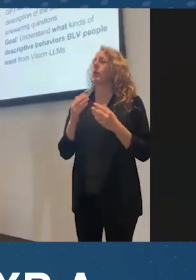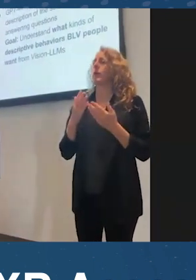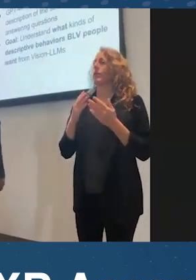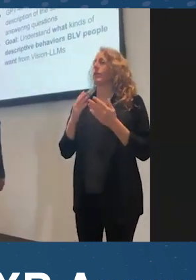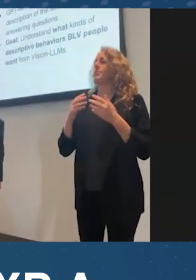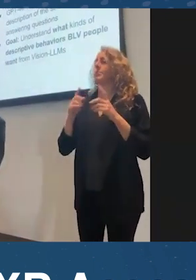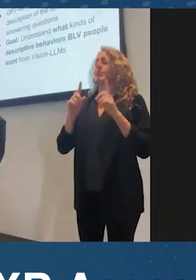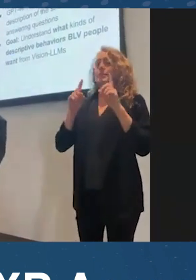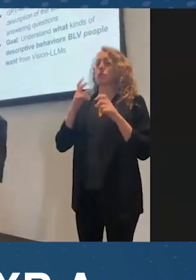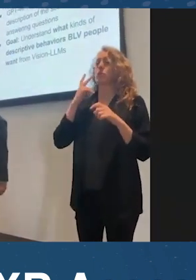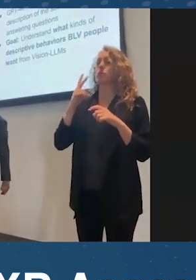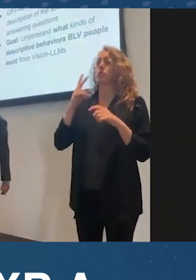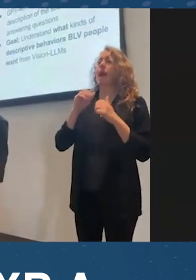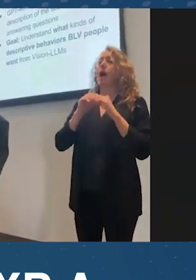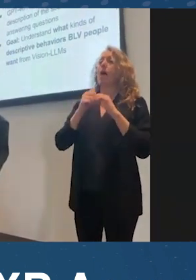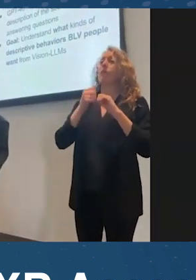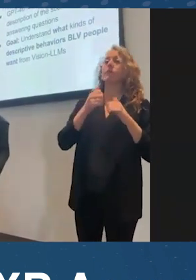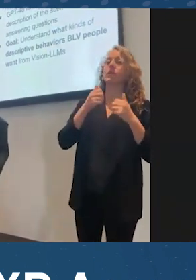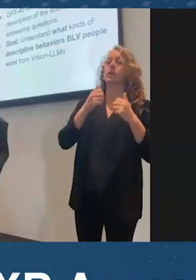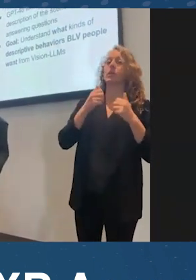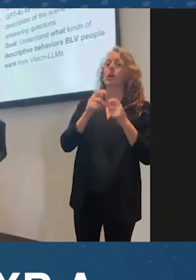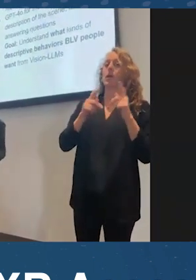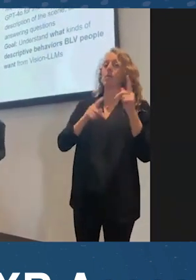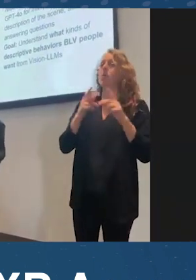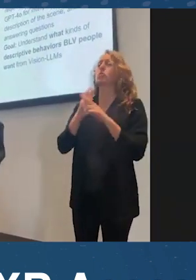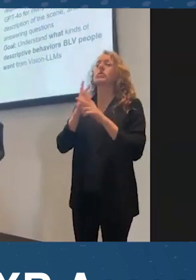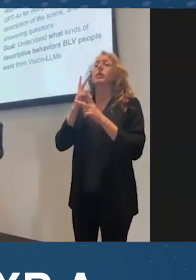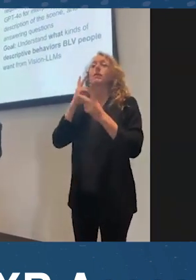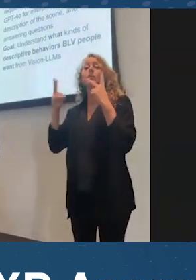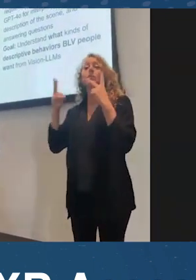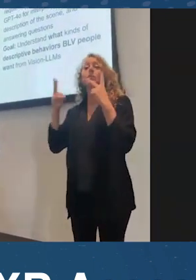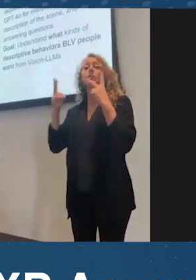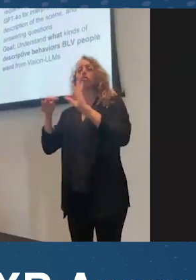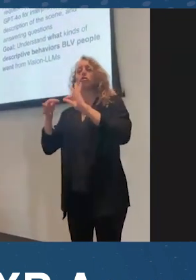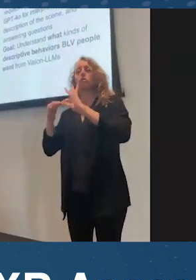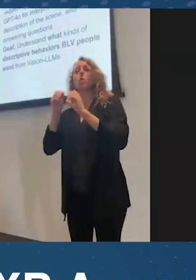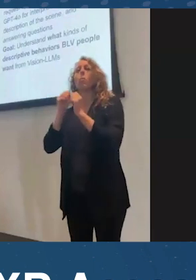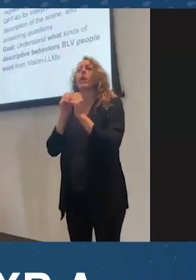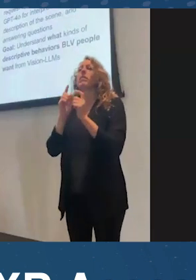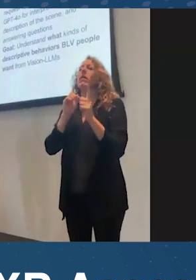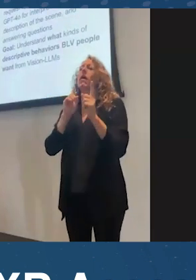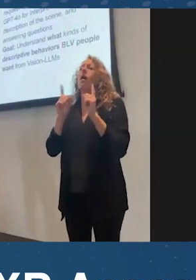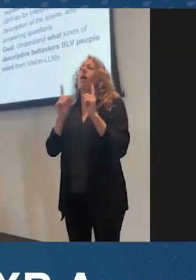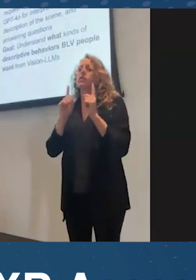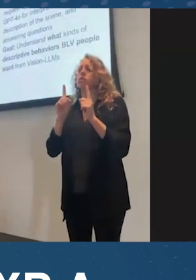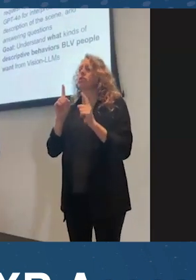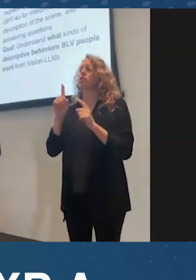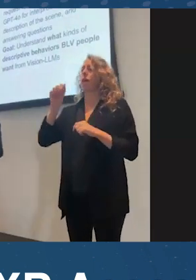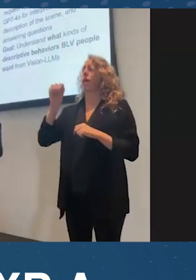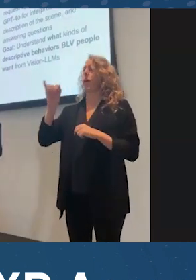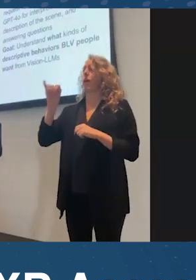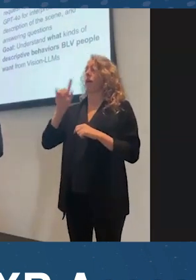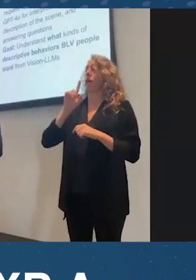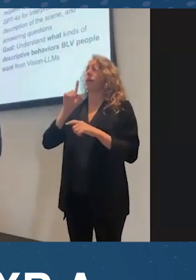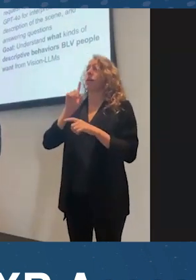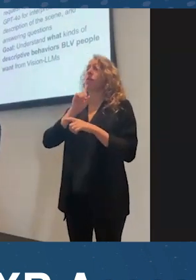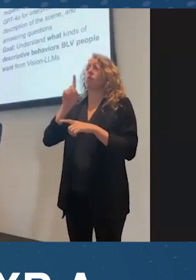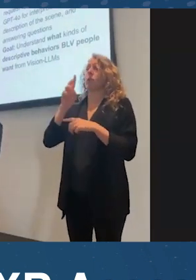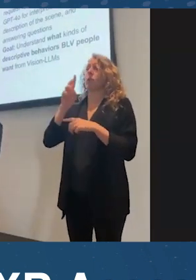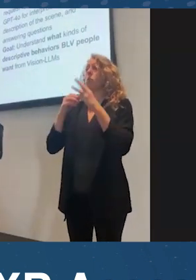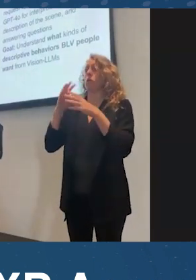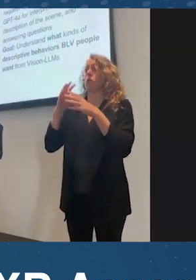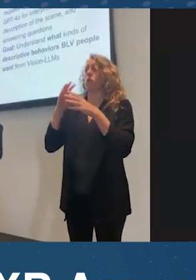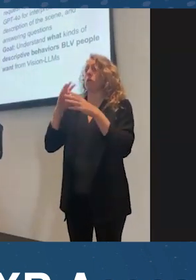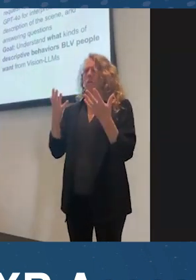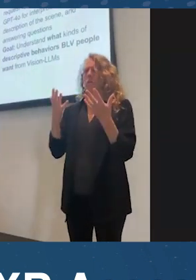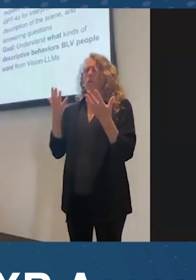are using visual interpretation with conversational AI in the real world. We want to understand why some people